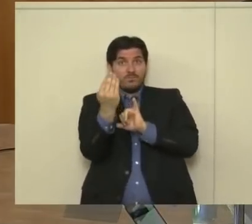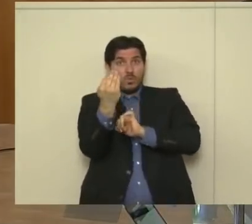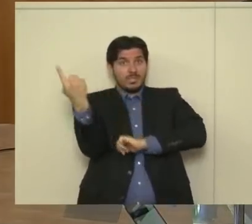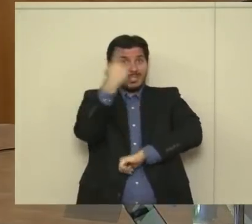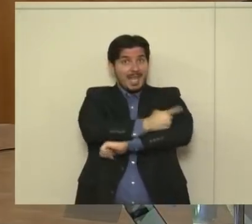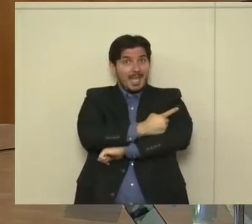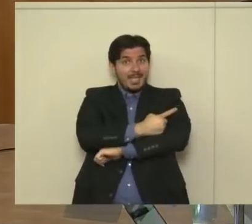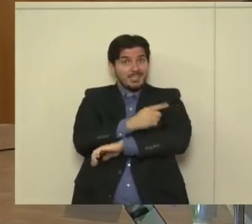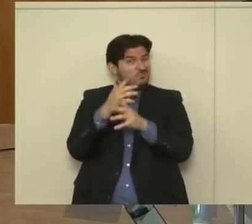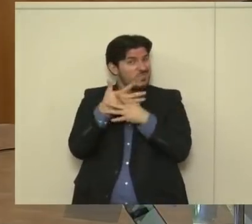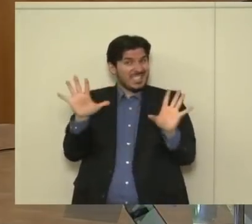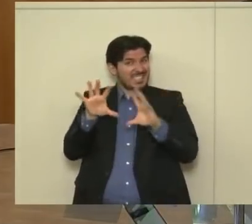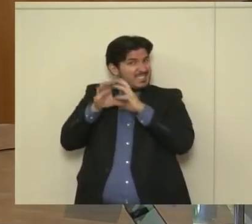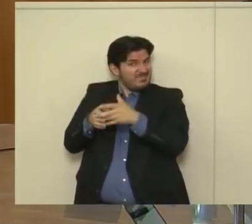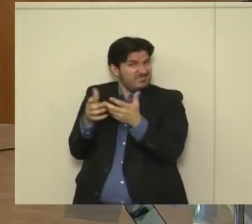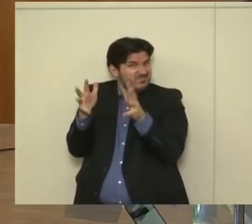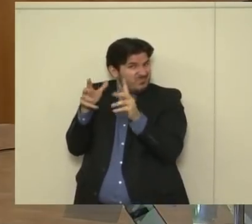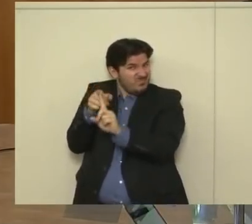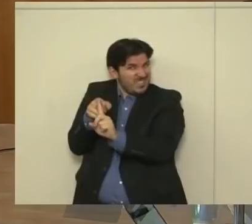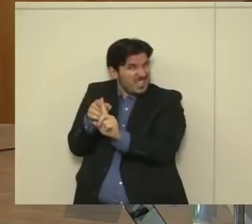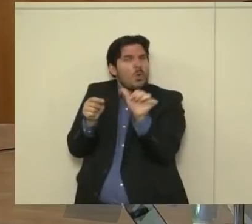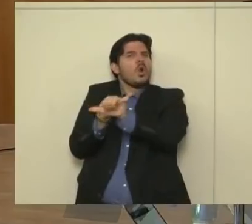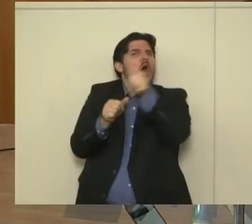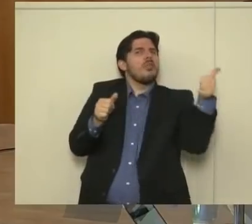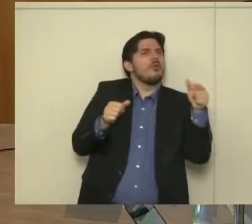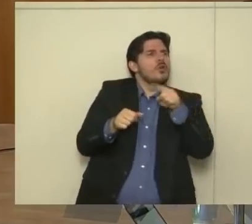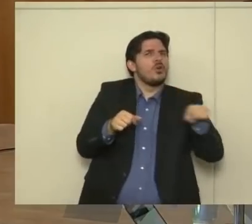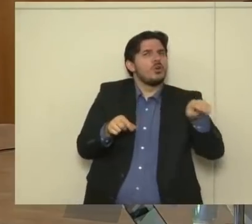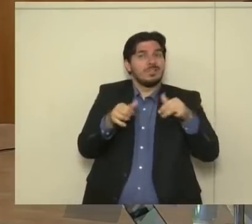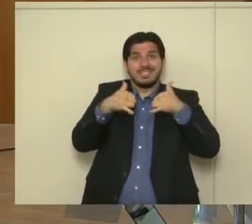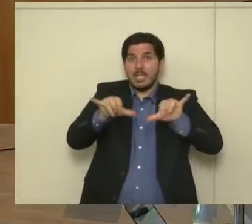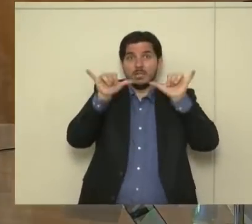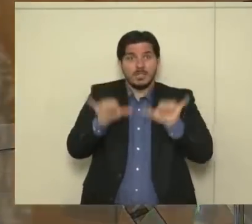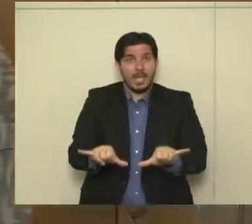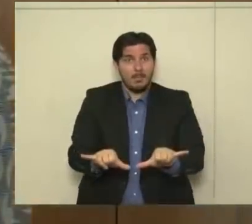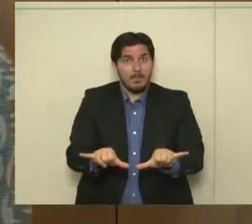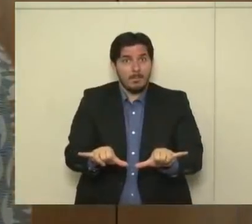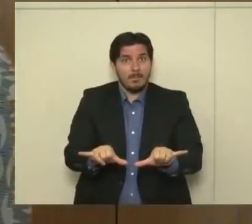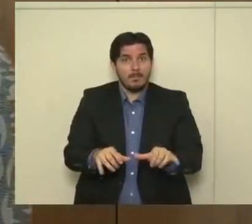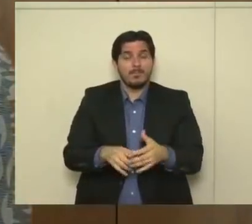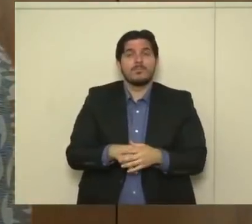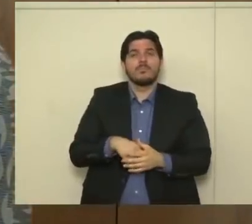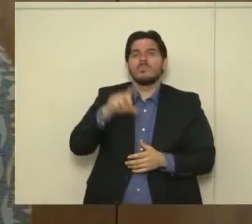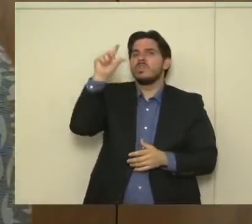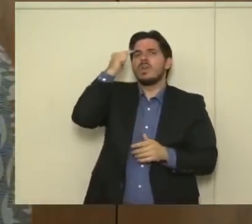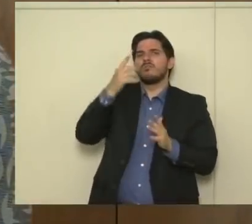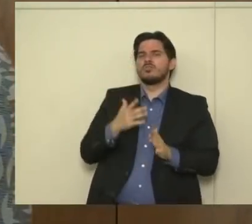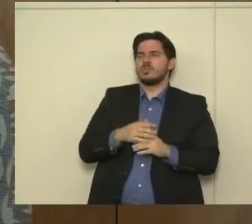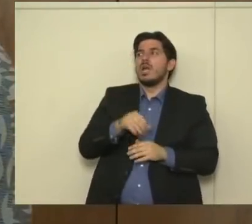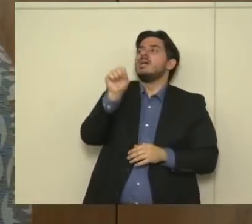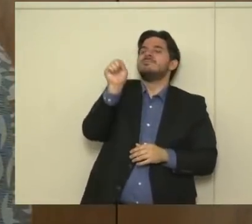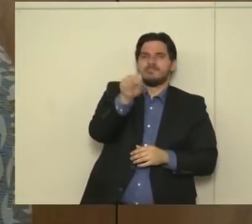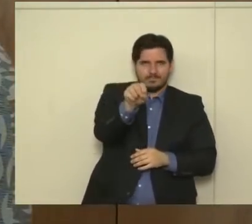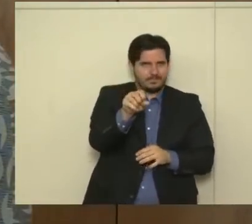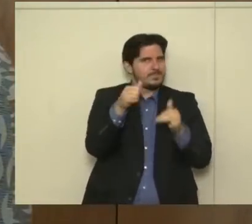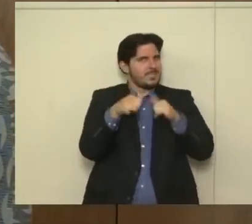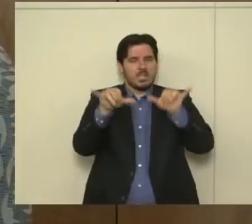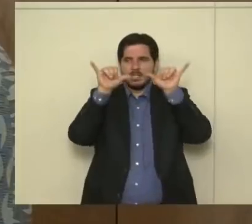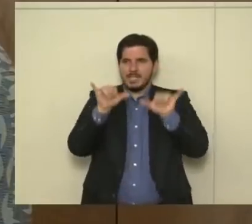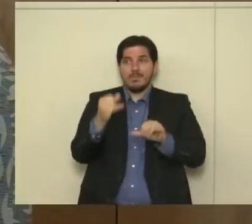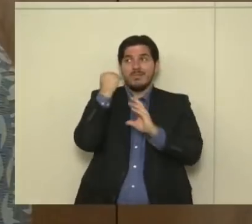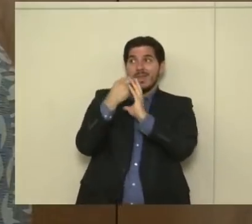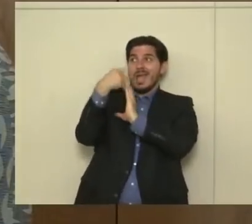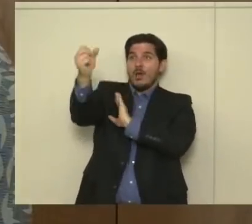from out of state into New Mexico, is that still in place with this new order? It is still in place, but it's a great opportunity for